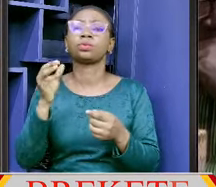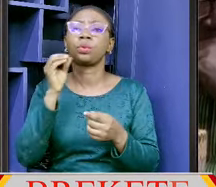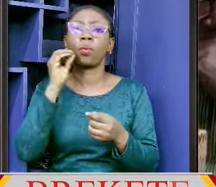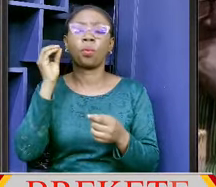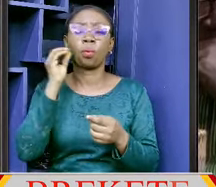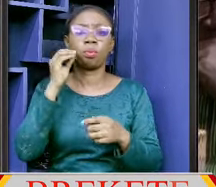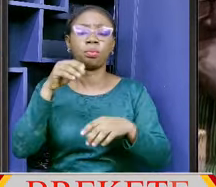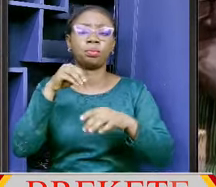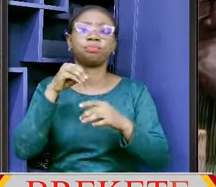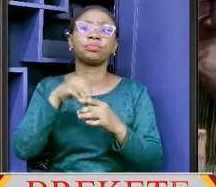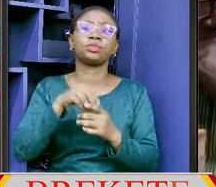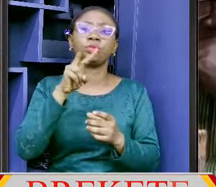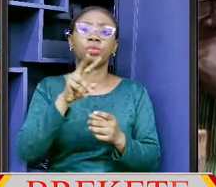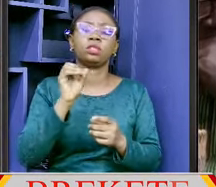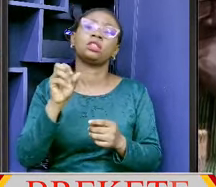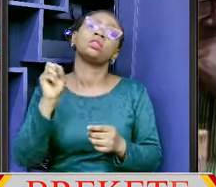in